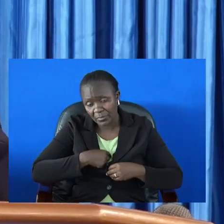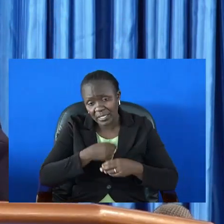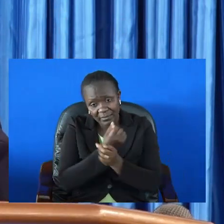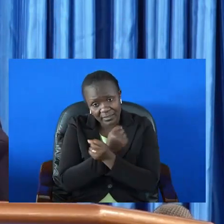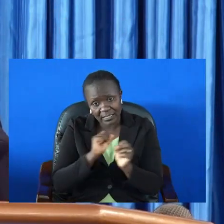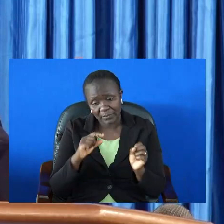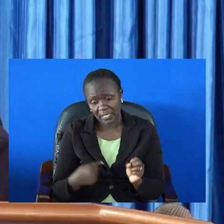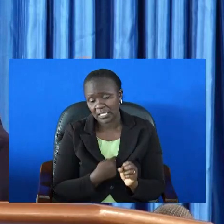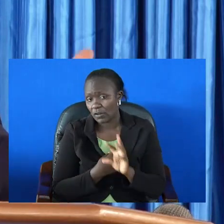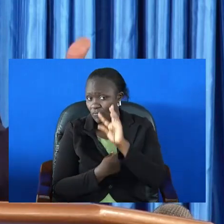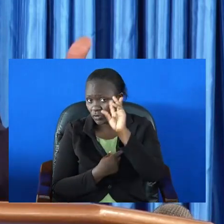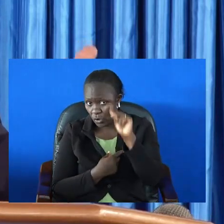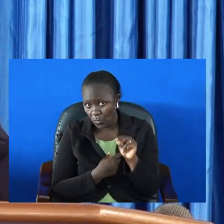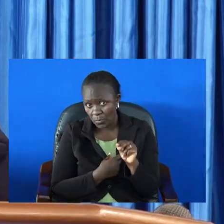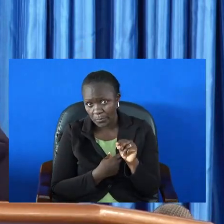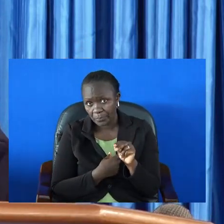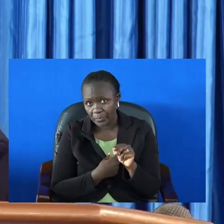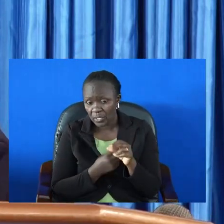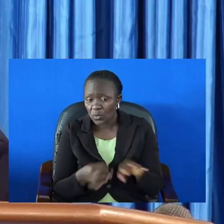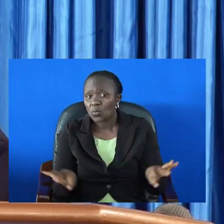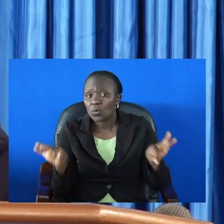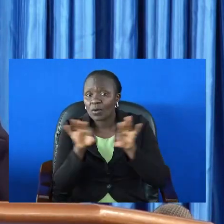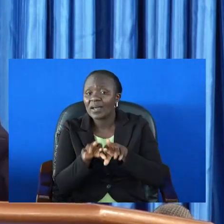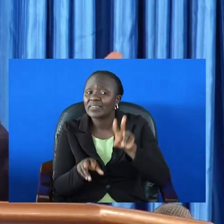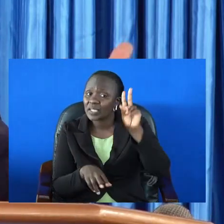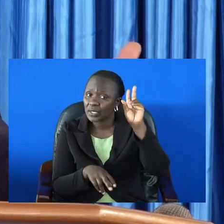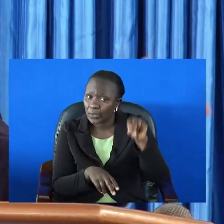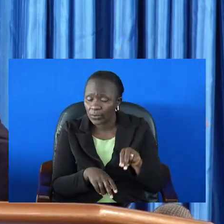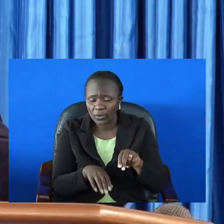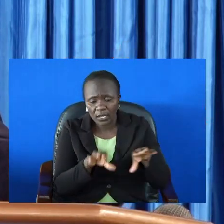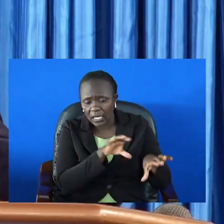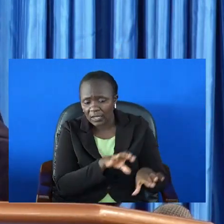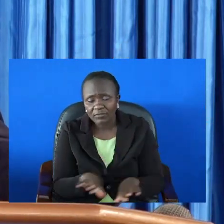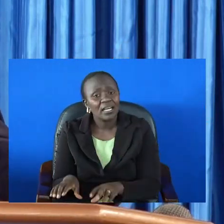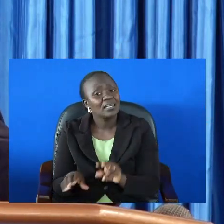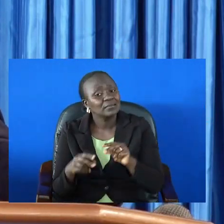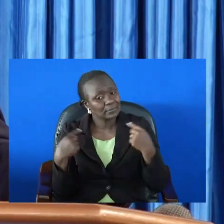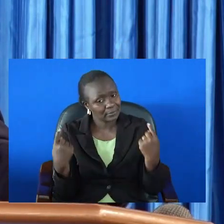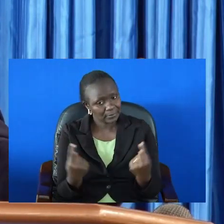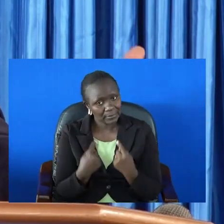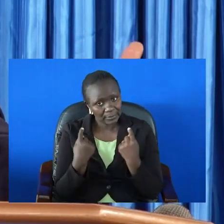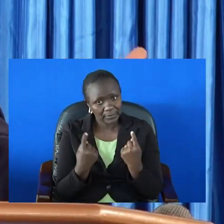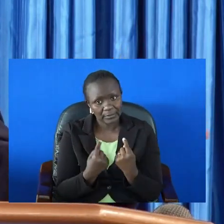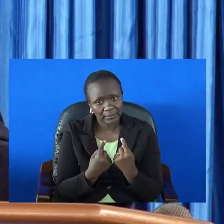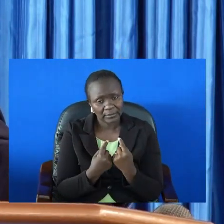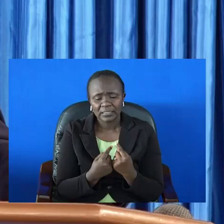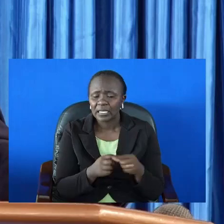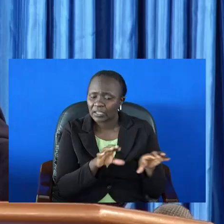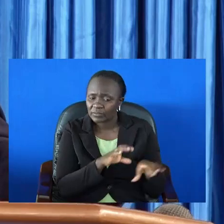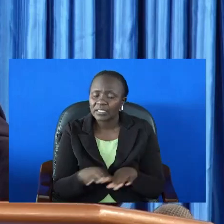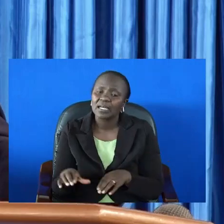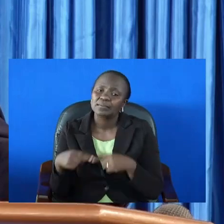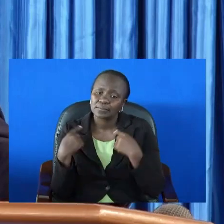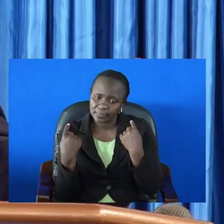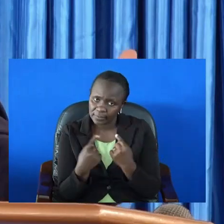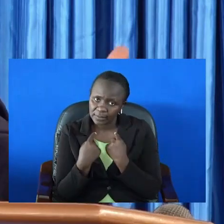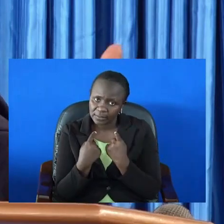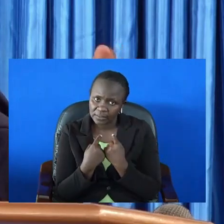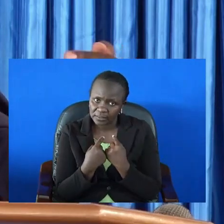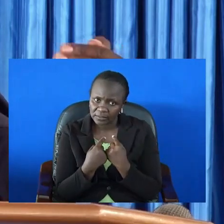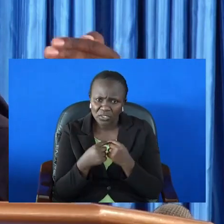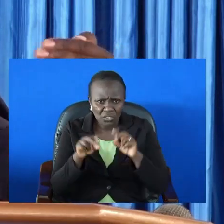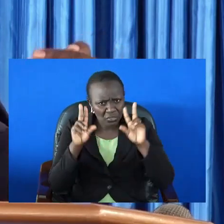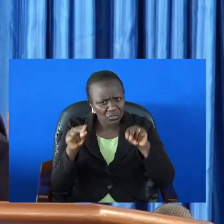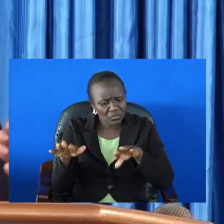myself. I'm not worthy. I have done sin. I've committed sin. Don't cover